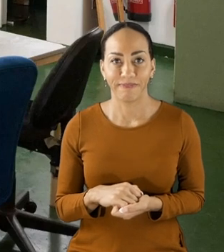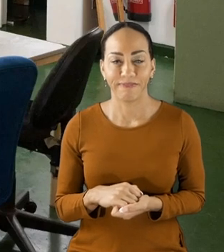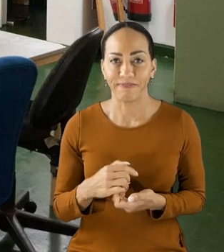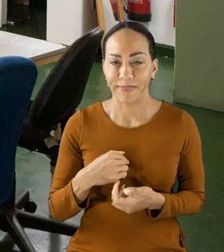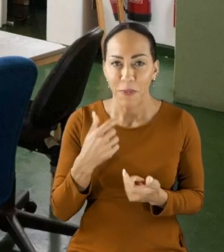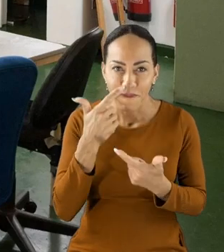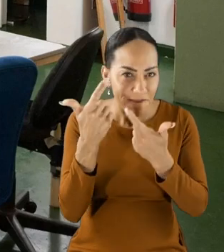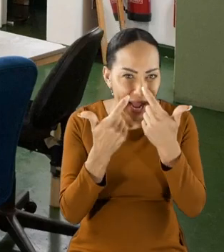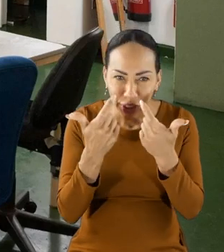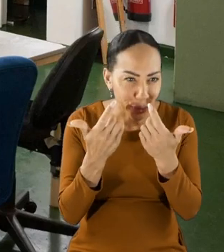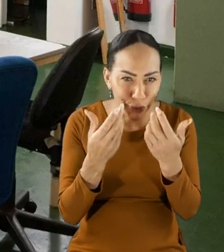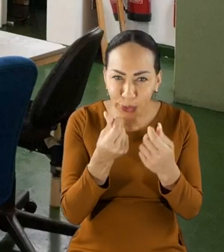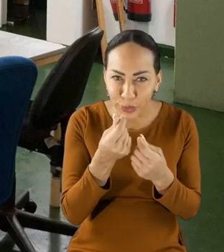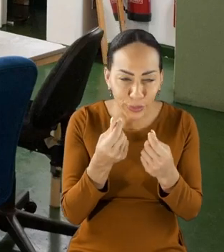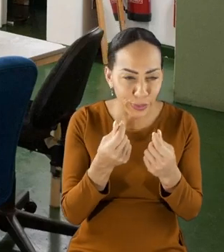I'll find you in a moment.